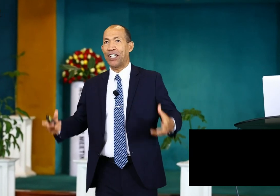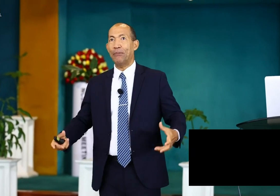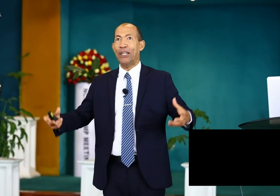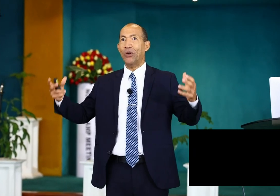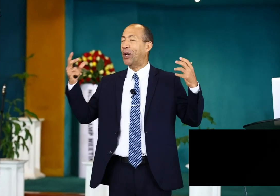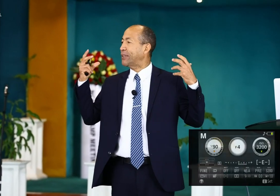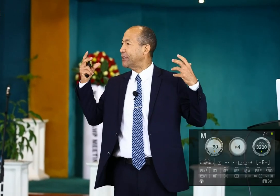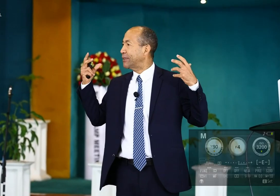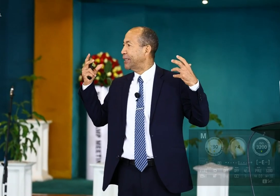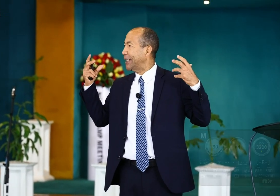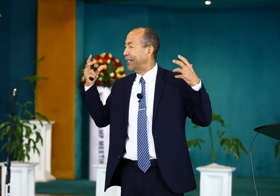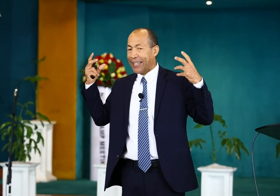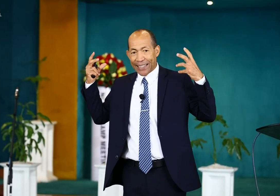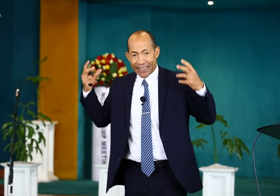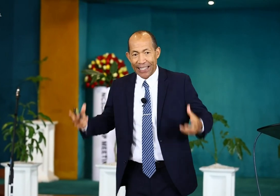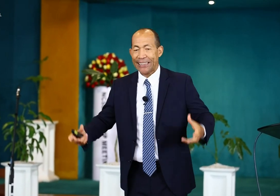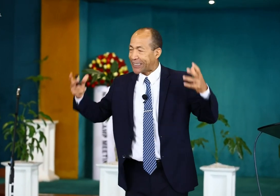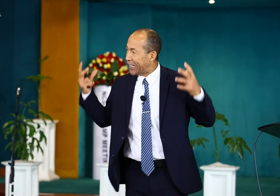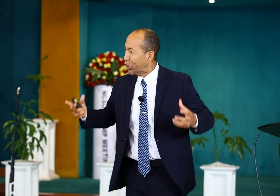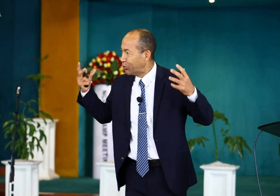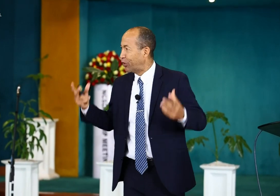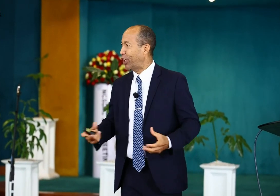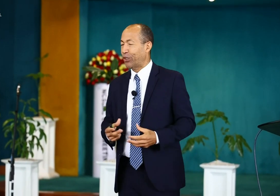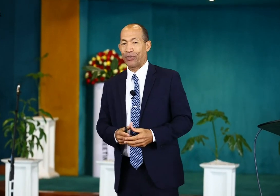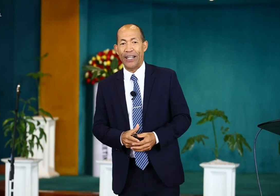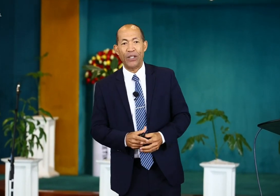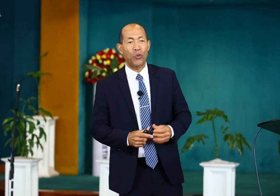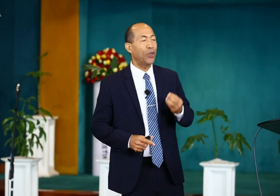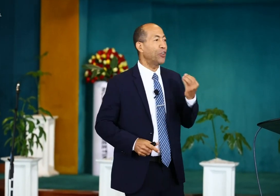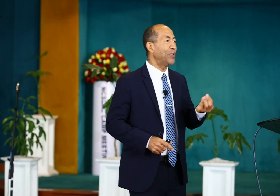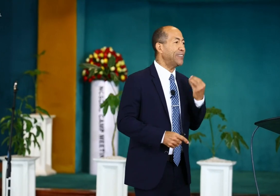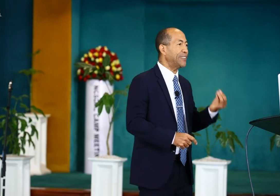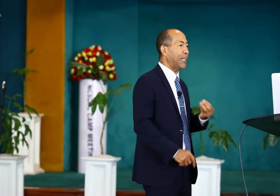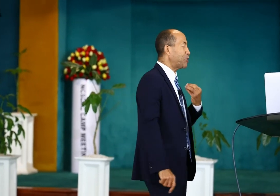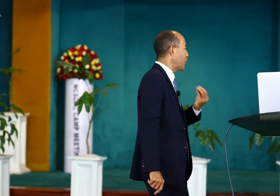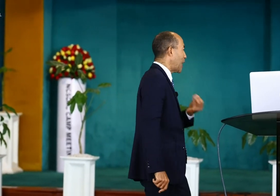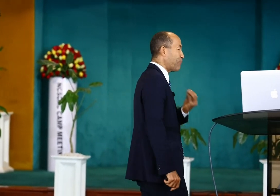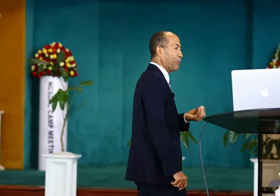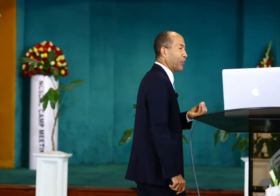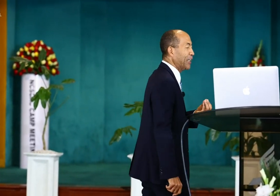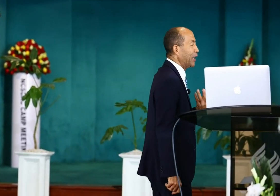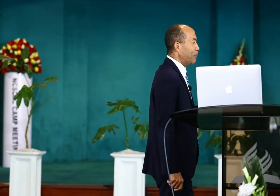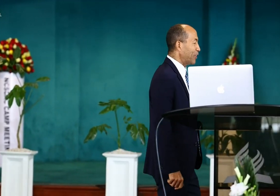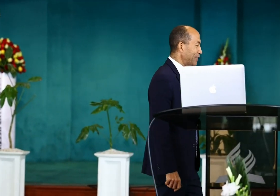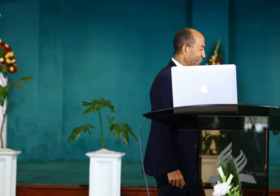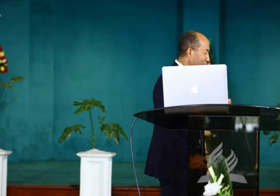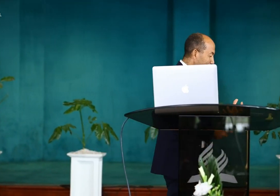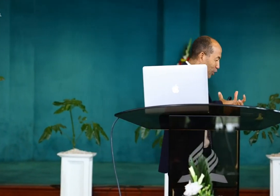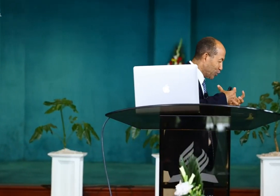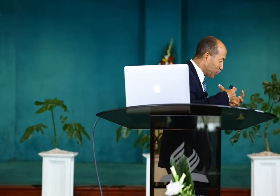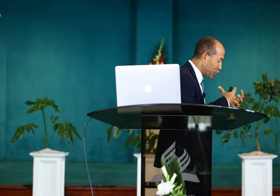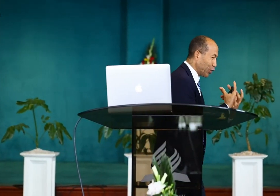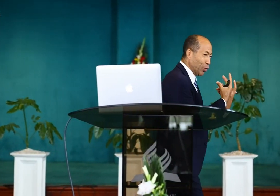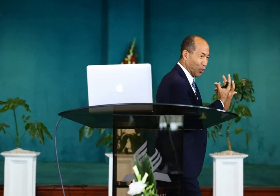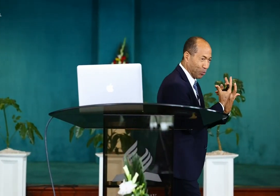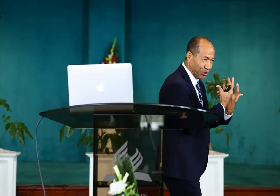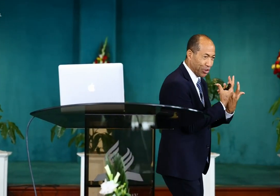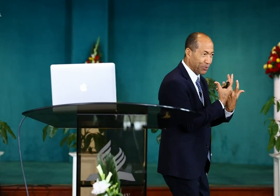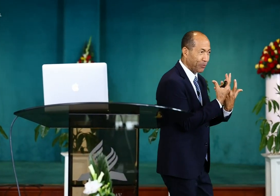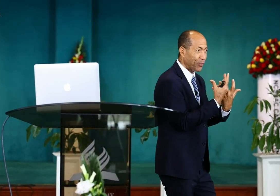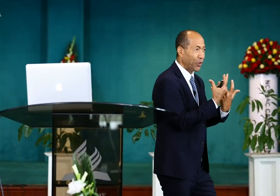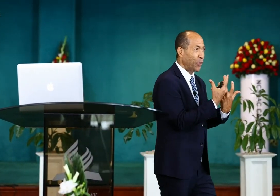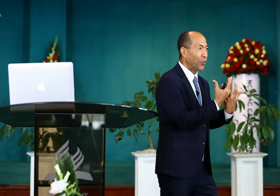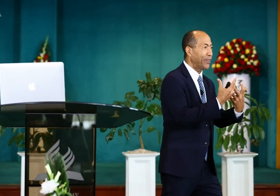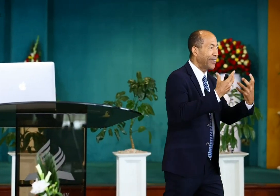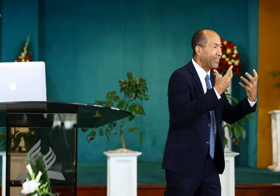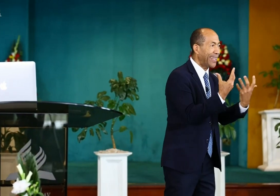Jesus is coming, what? Get involved. And one of the reasons I'm so happy about it, because I'm